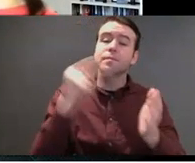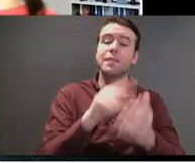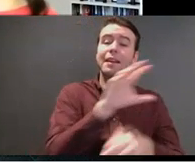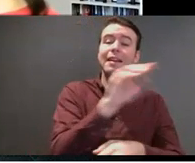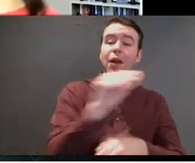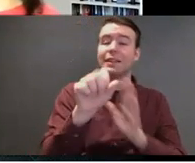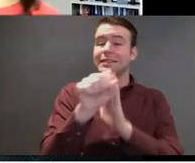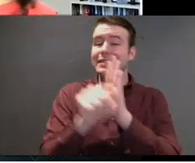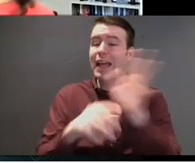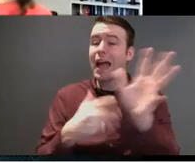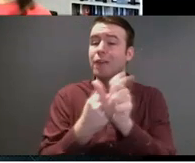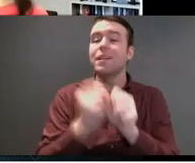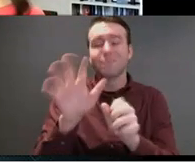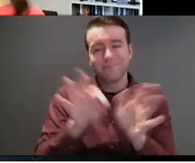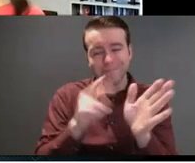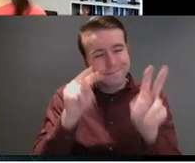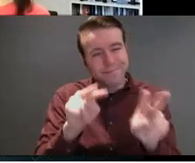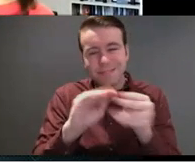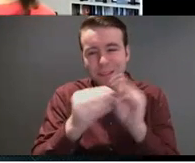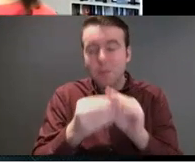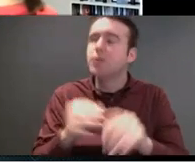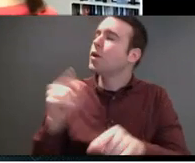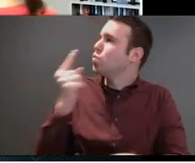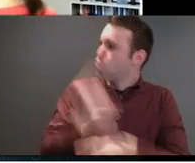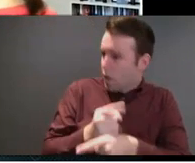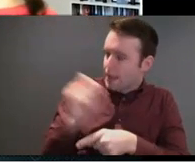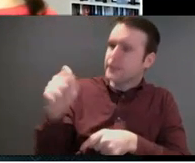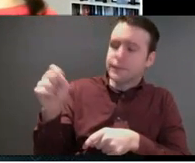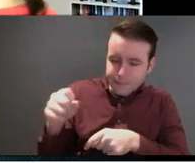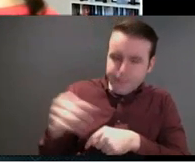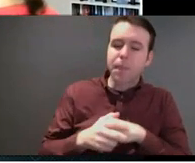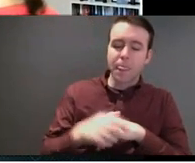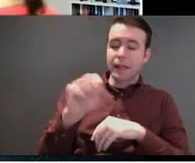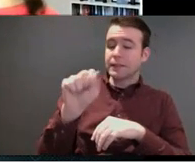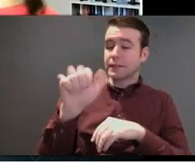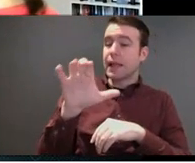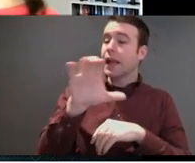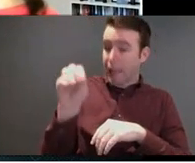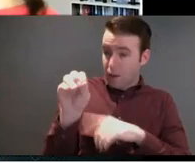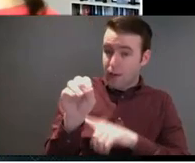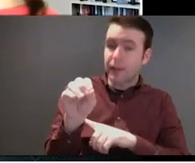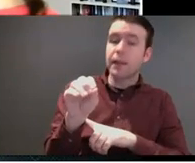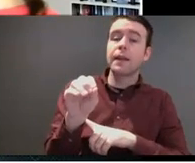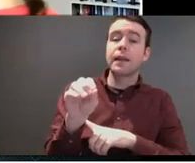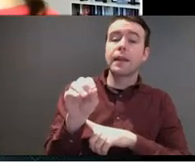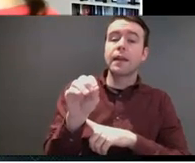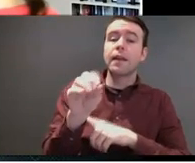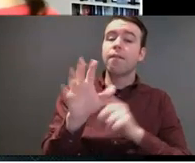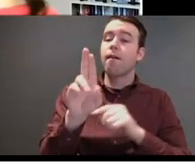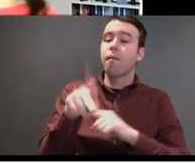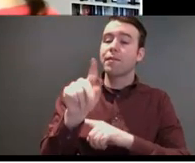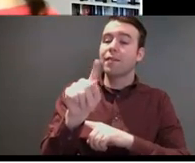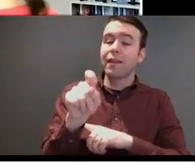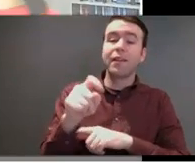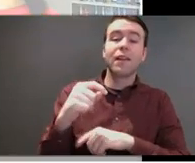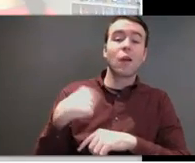state update. Yes, some numbers for me. Yeah, I do. So the Sacramento County update is